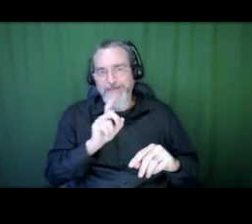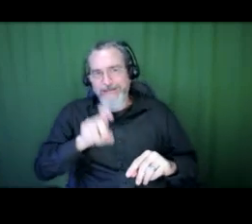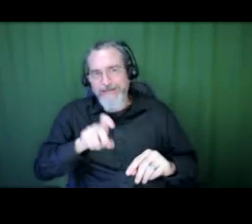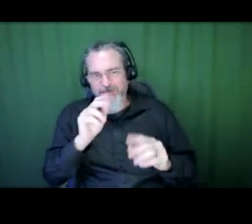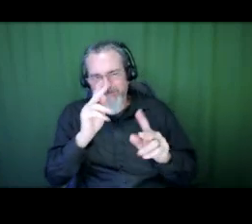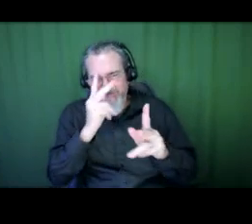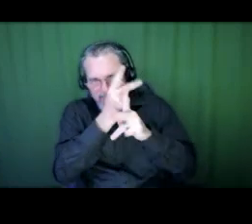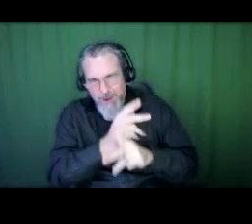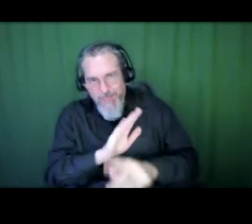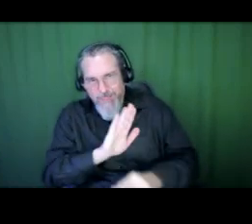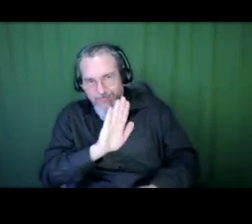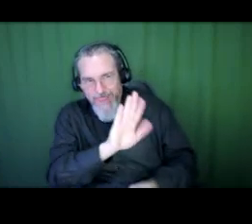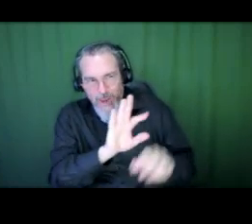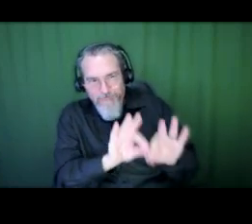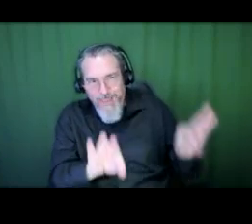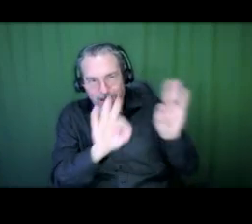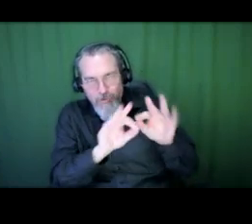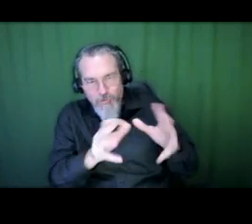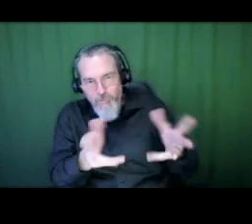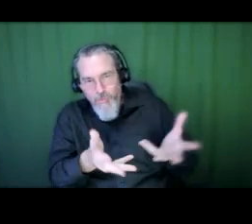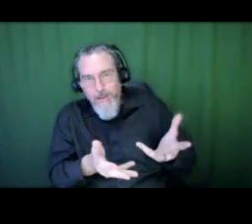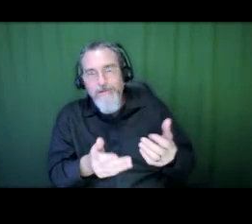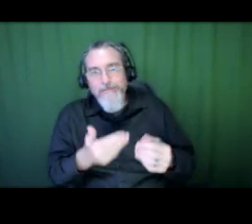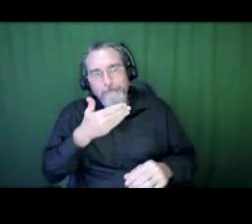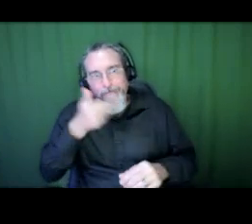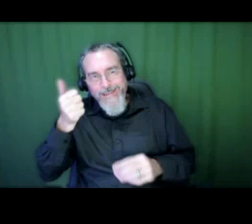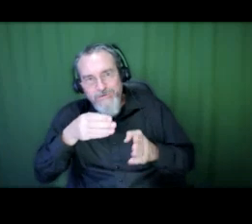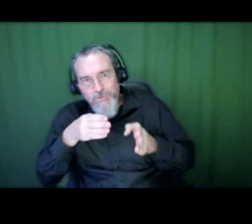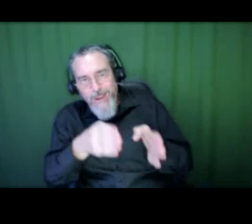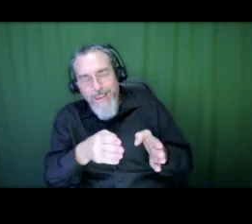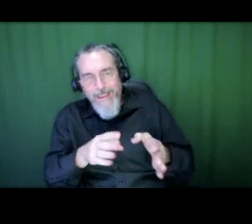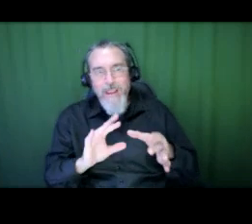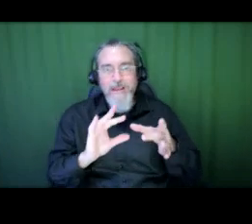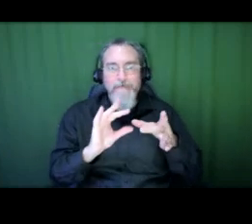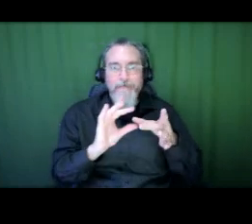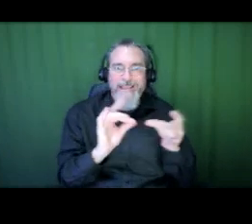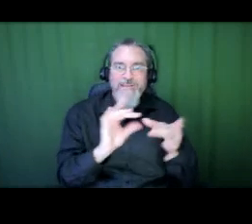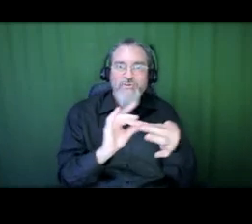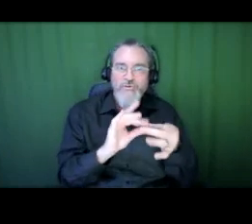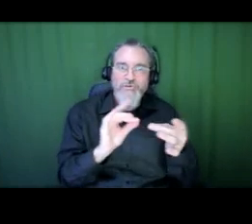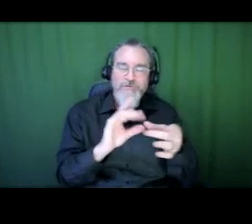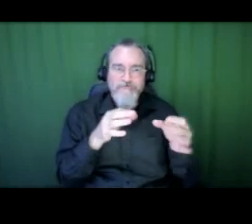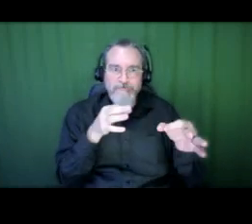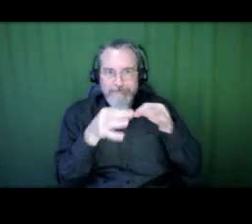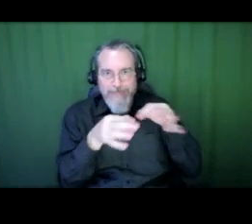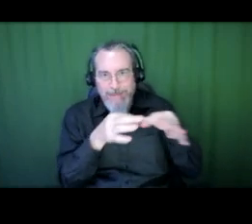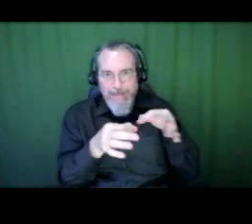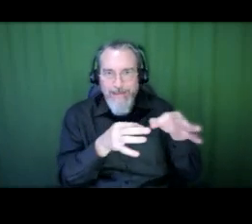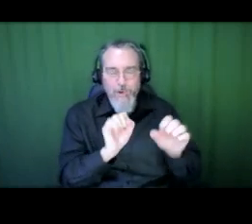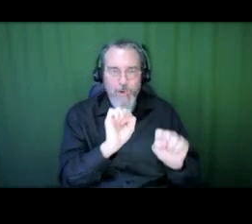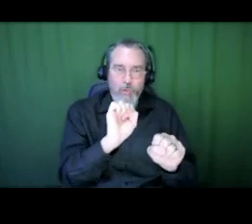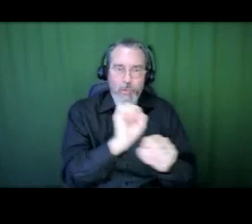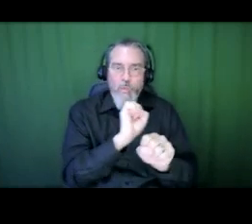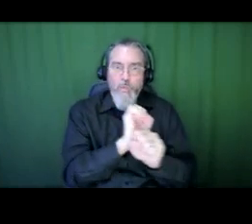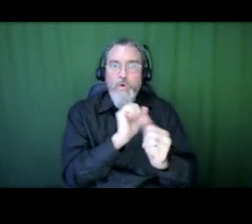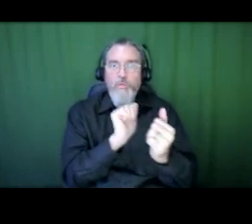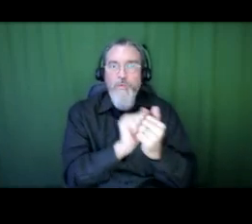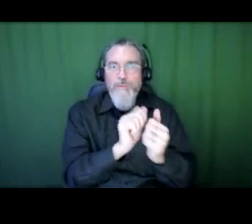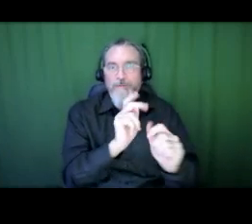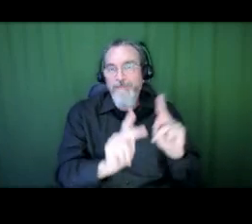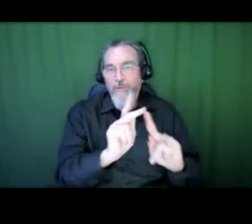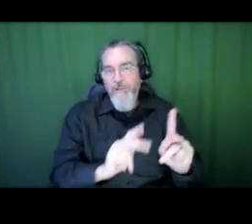so working with you on the best ways to message and work with people where they are, meet them where they